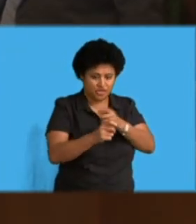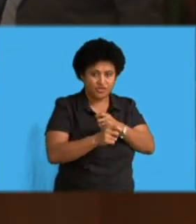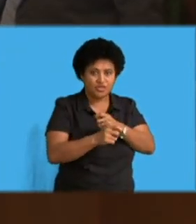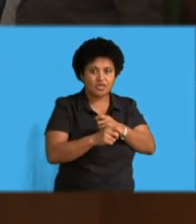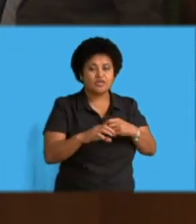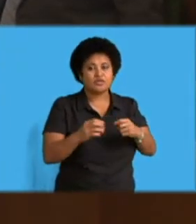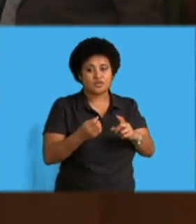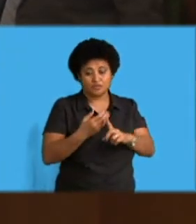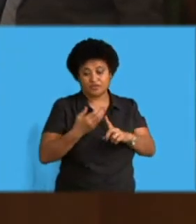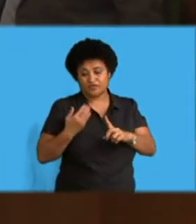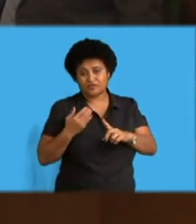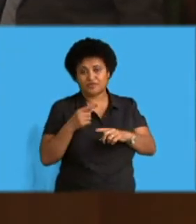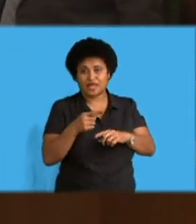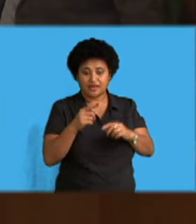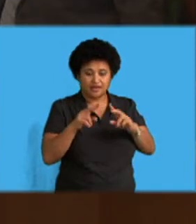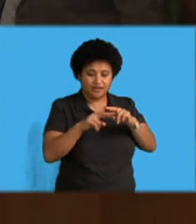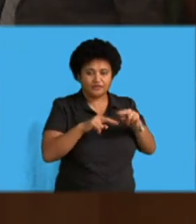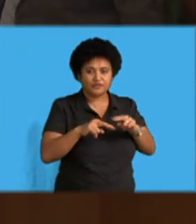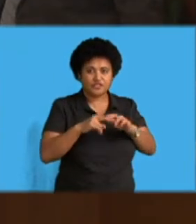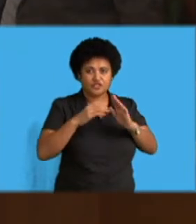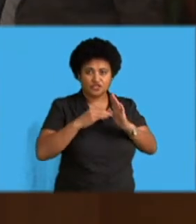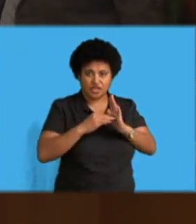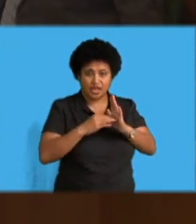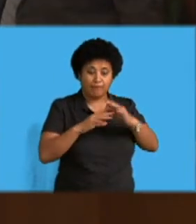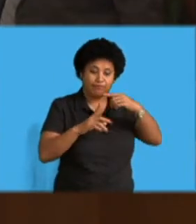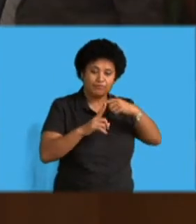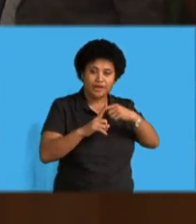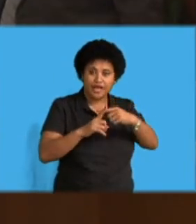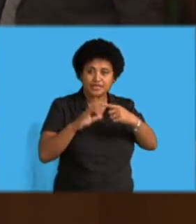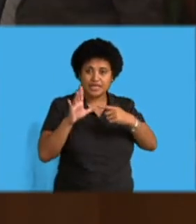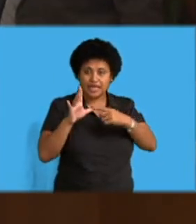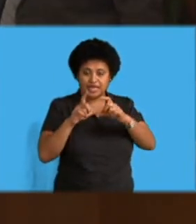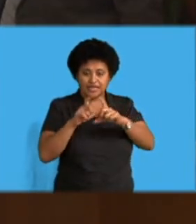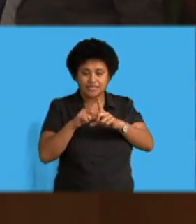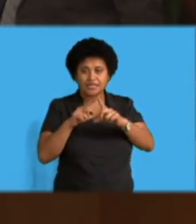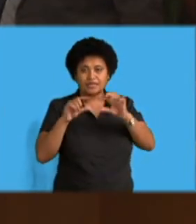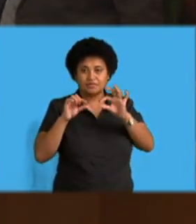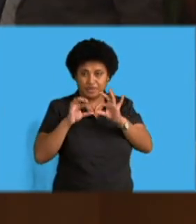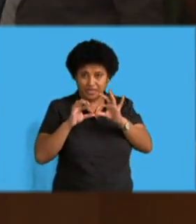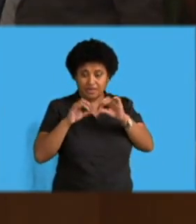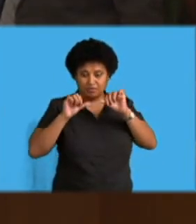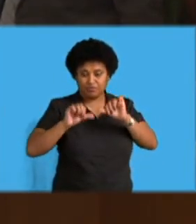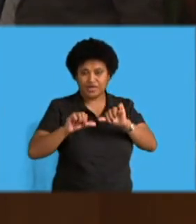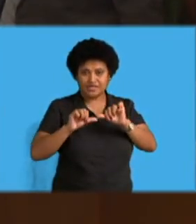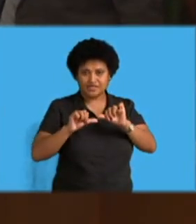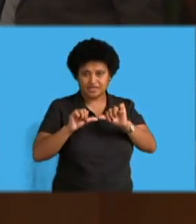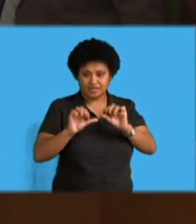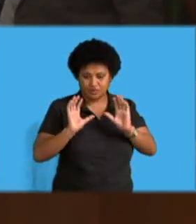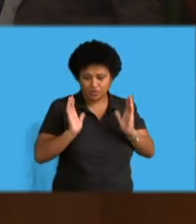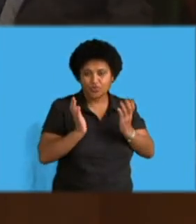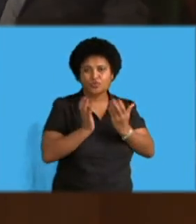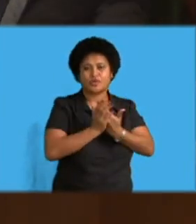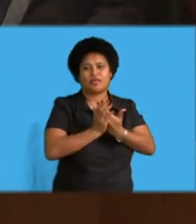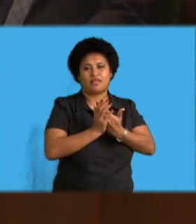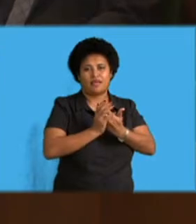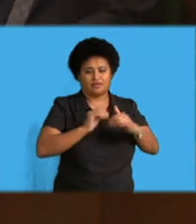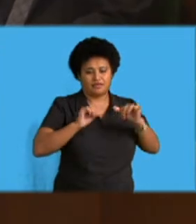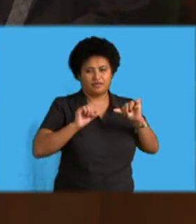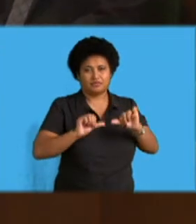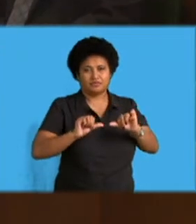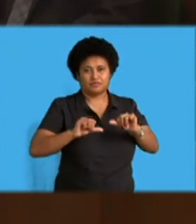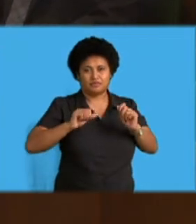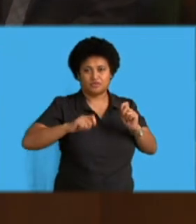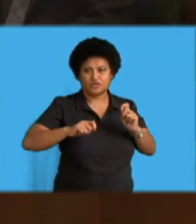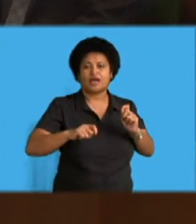chaired the PDMC Governors meeting with the ADB management, which included the ADB President, whereby the common issues of PDMC